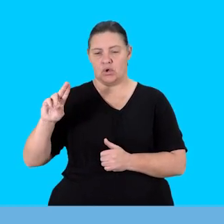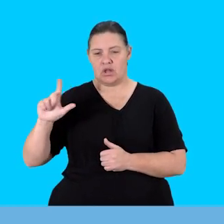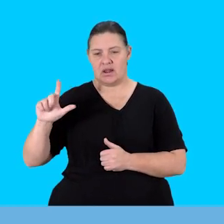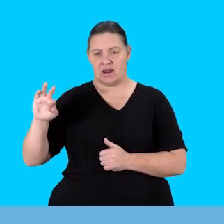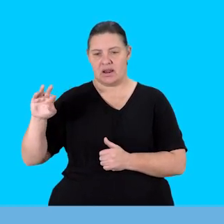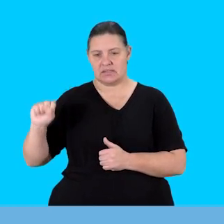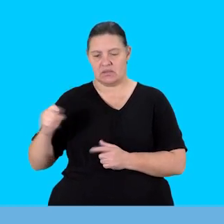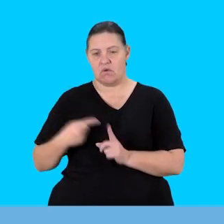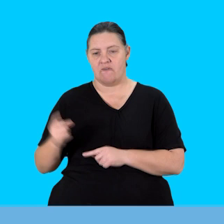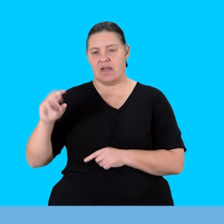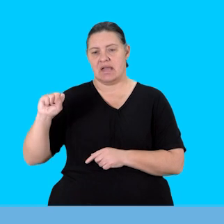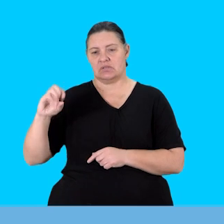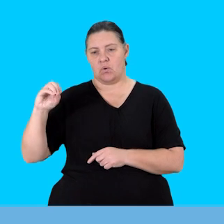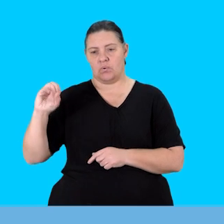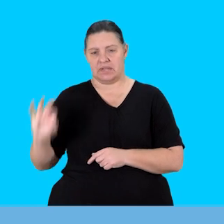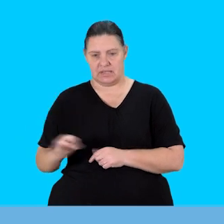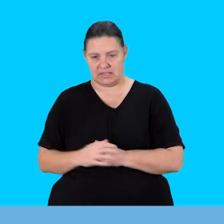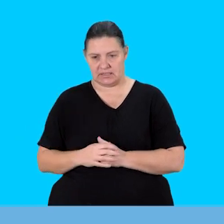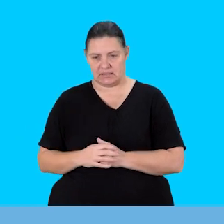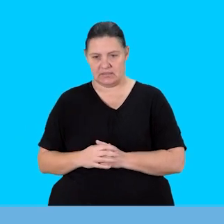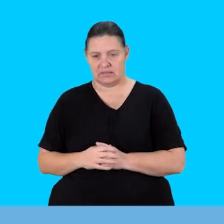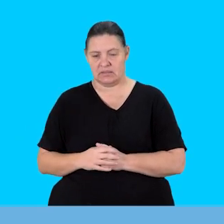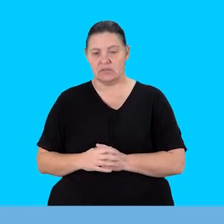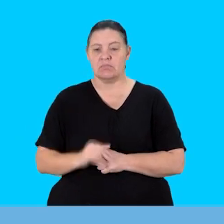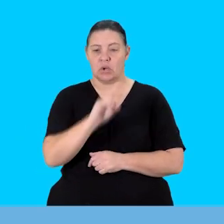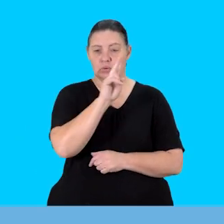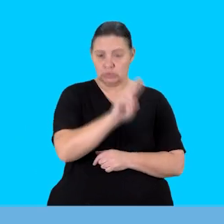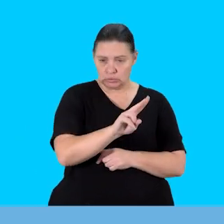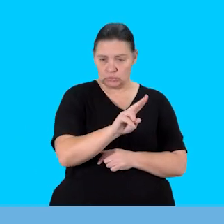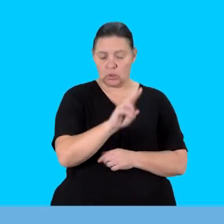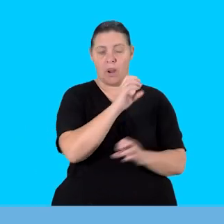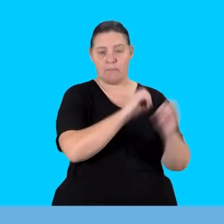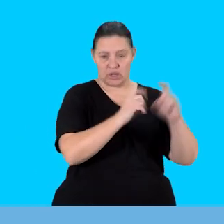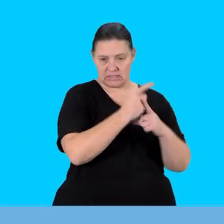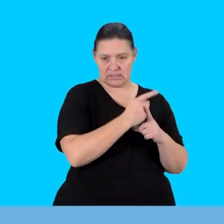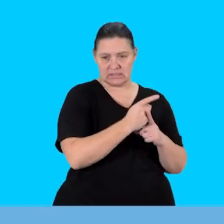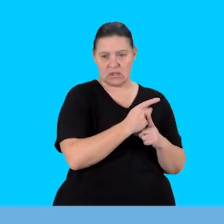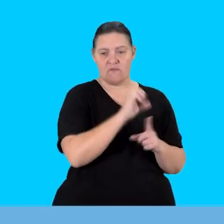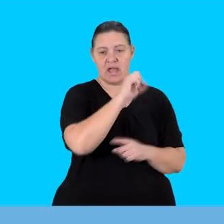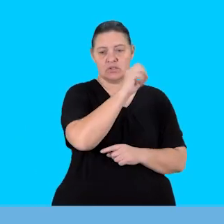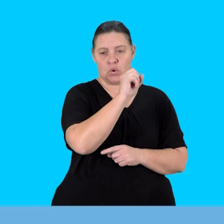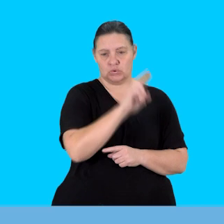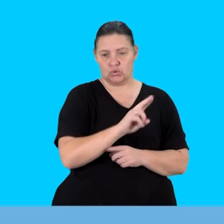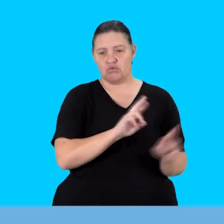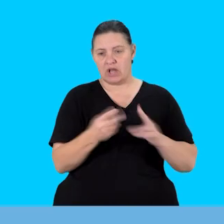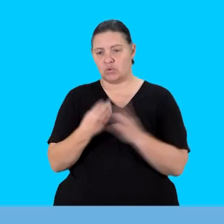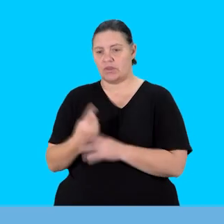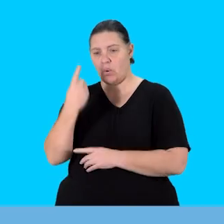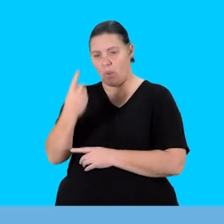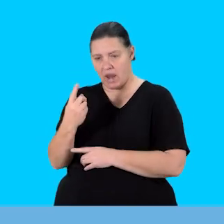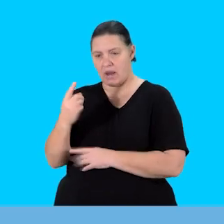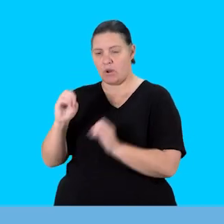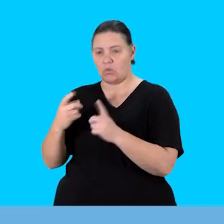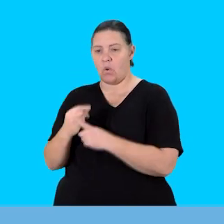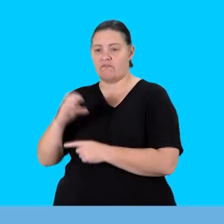2 molecules of SO3. So the sentence must read, 2 molecules of SO2 reacts with 1 molecule of O2